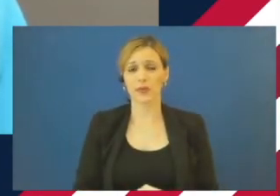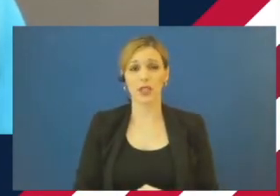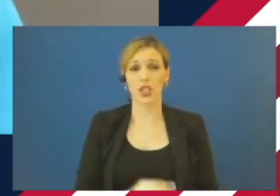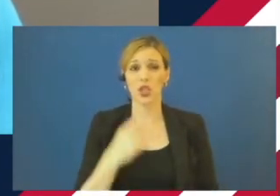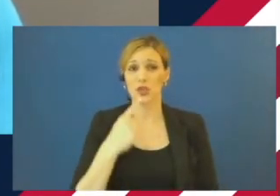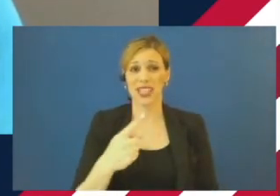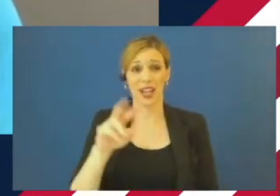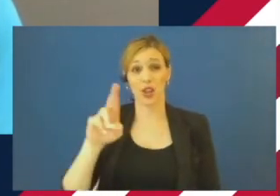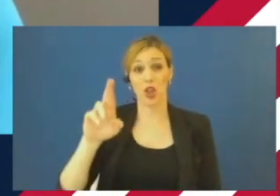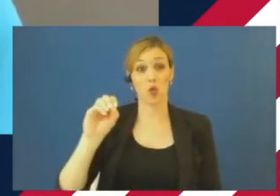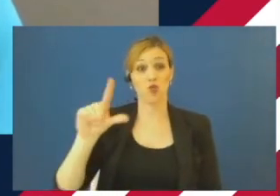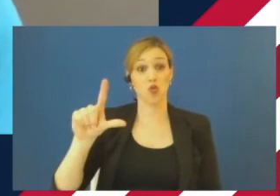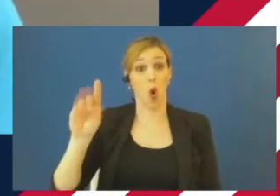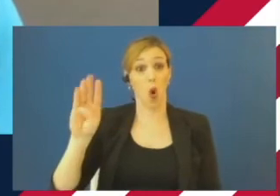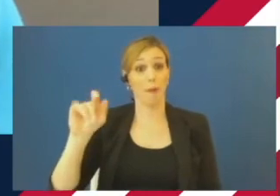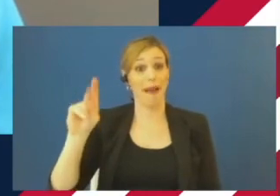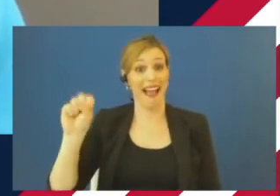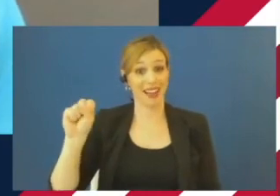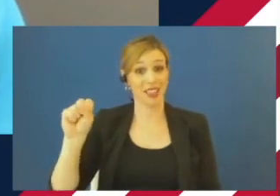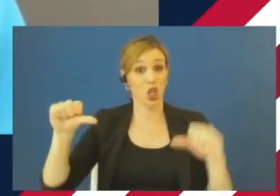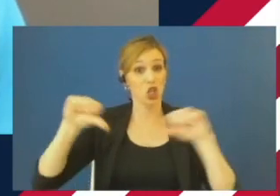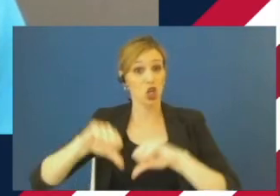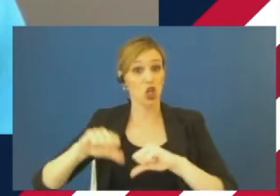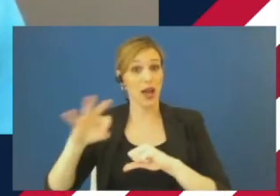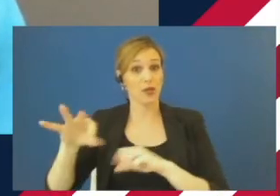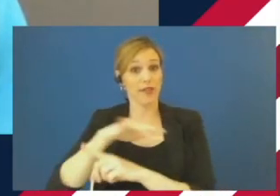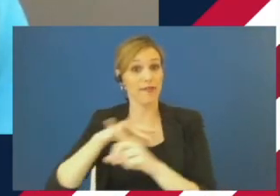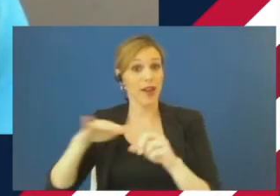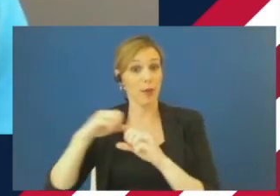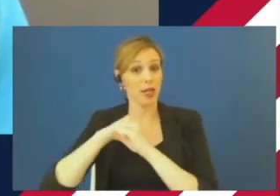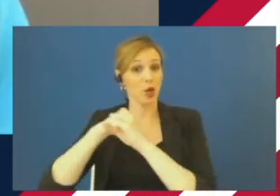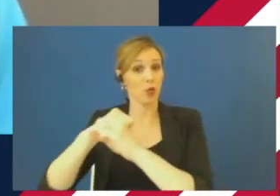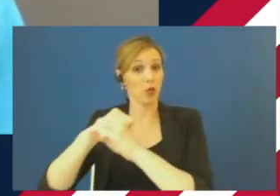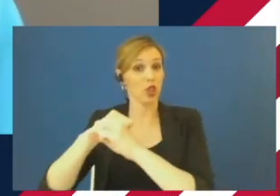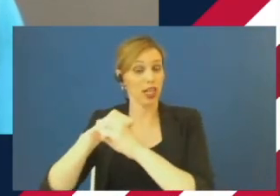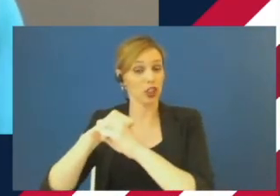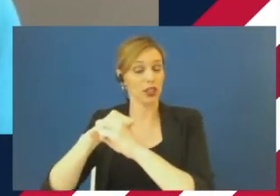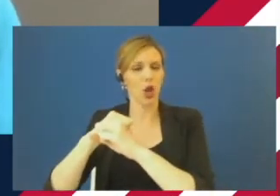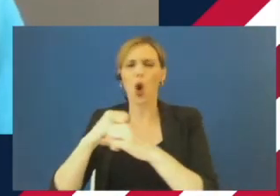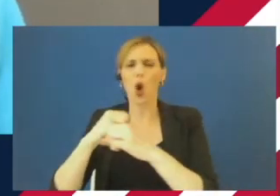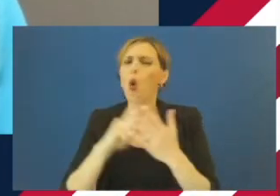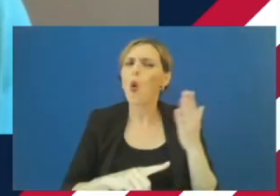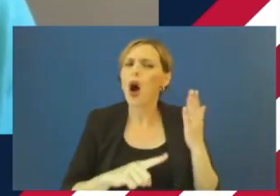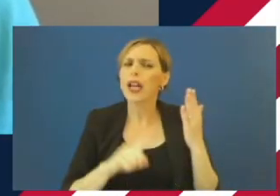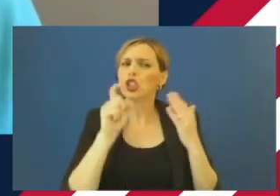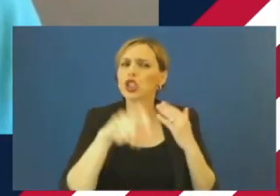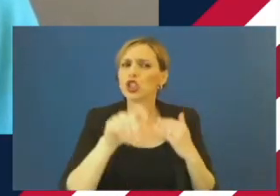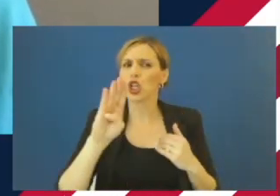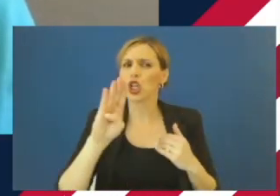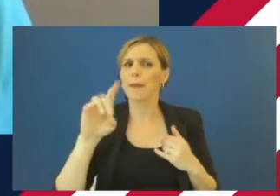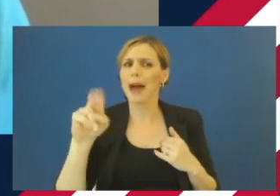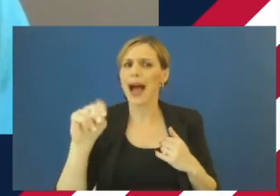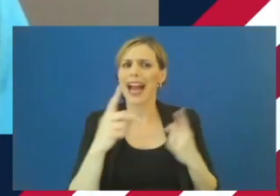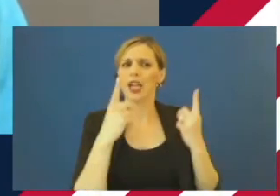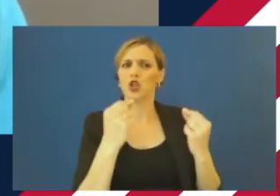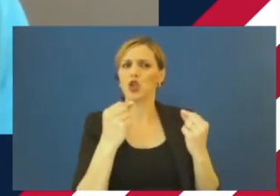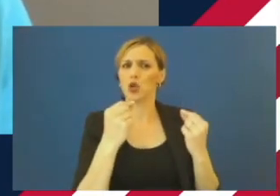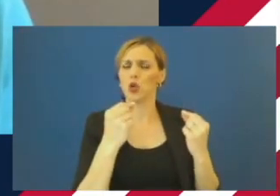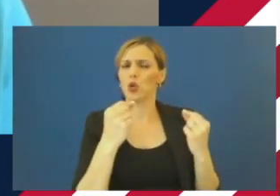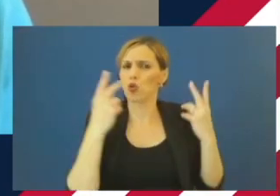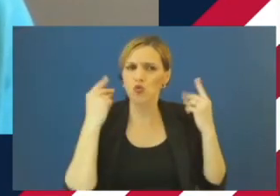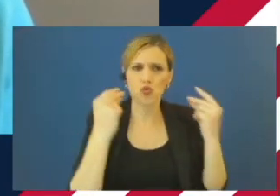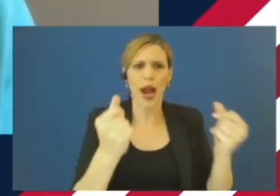administration. And what specifically should President Biden do immediately to take the steps